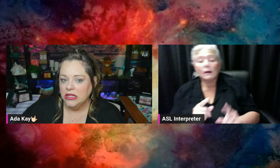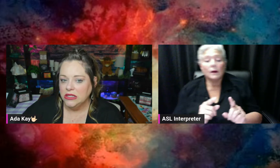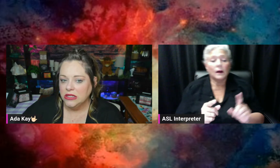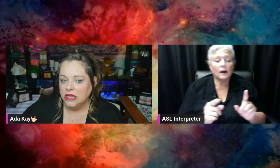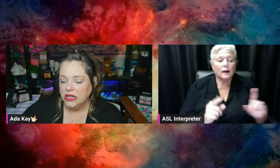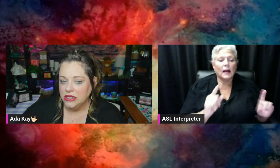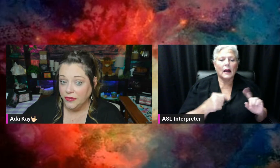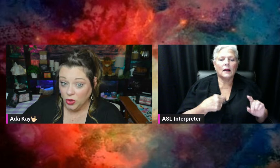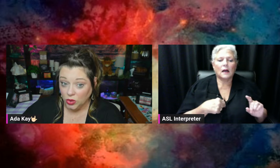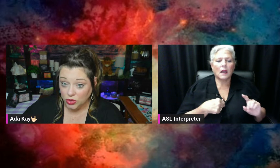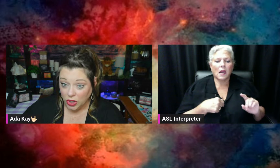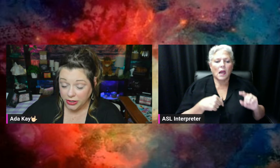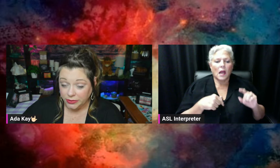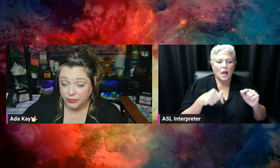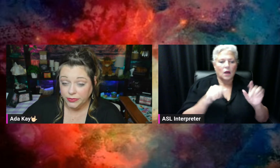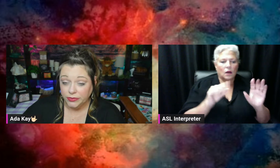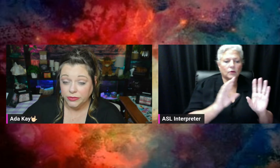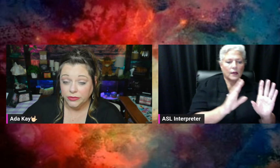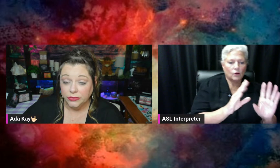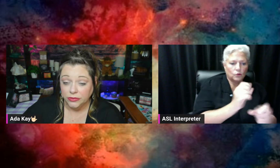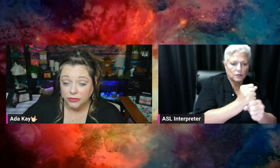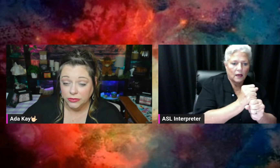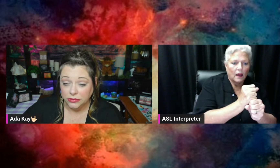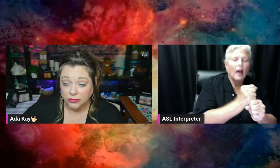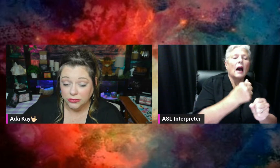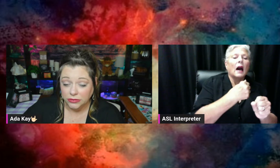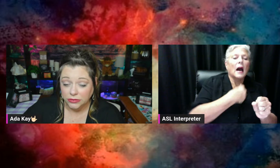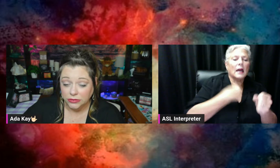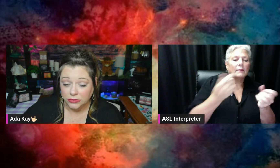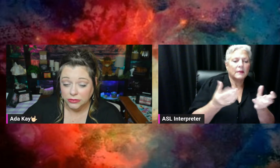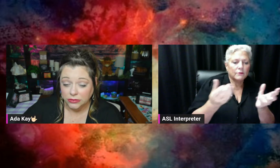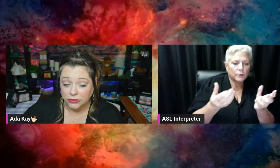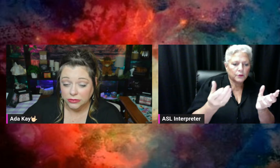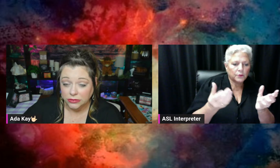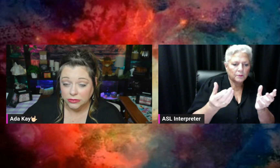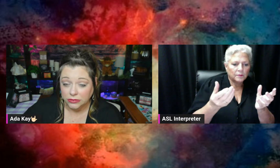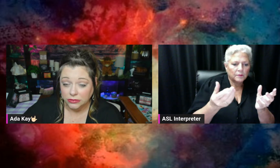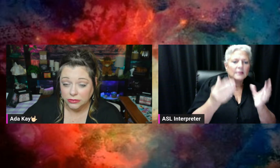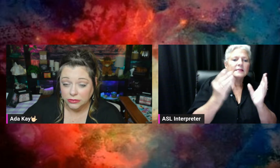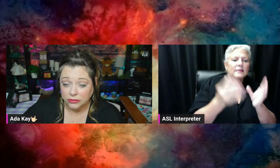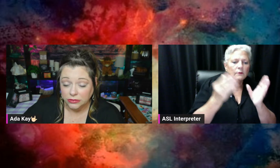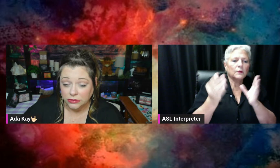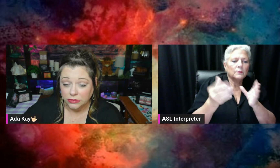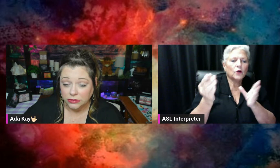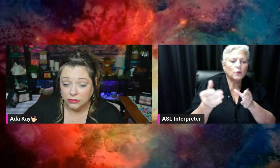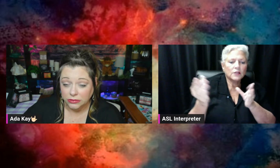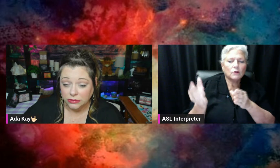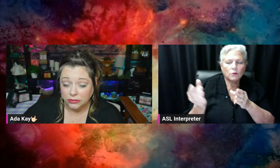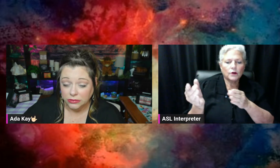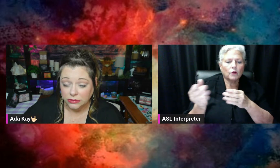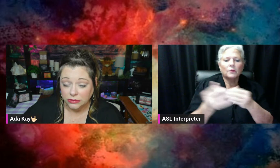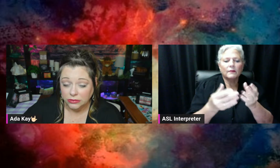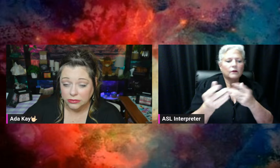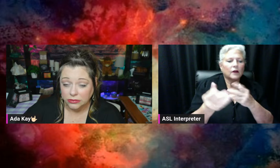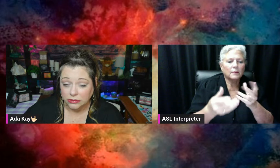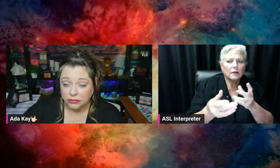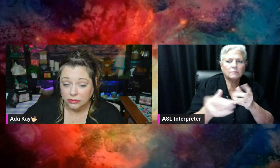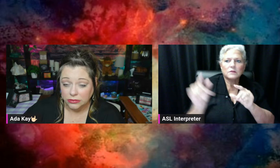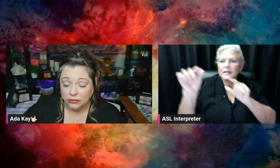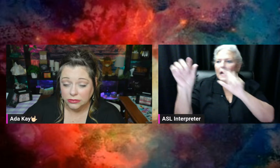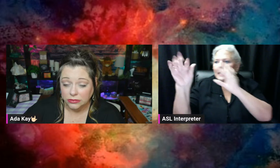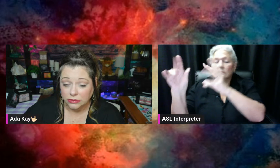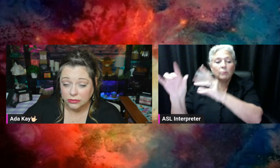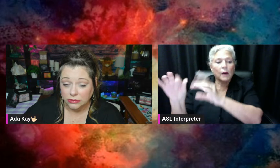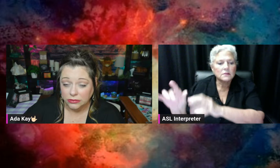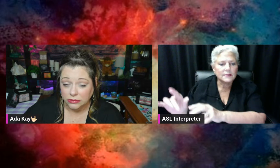it is a difficult trial. okay, hold. I am in the room. Tell me when we're going to court or when they're coming up